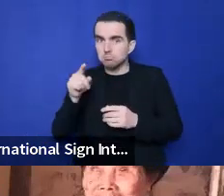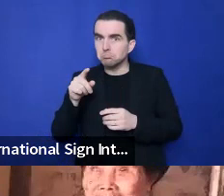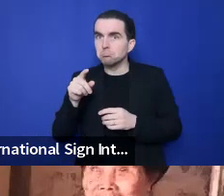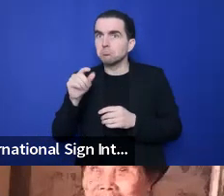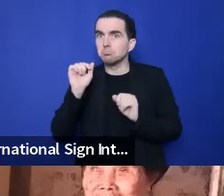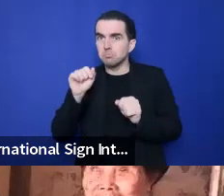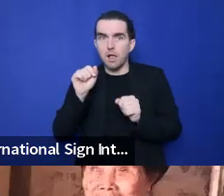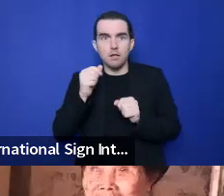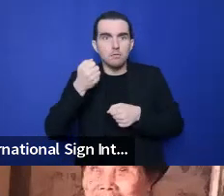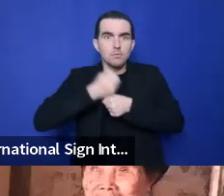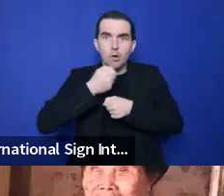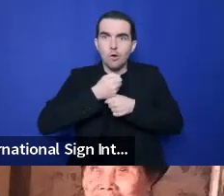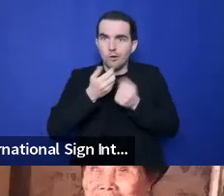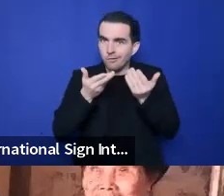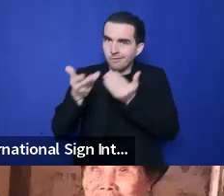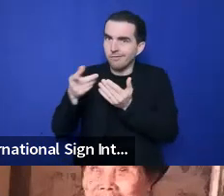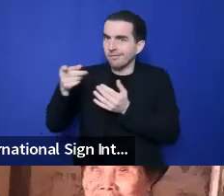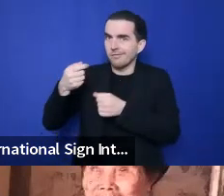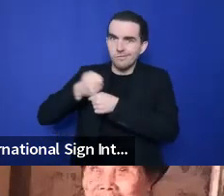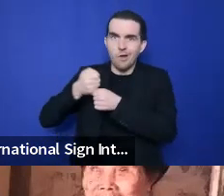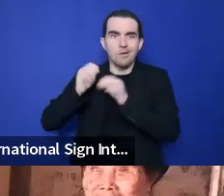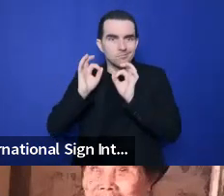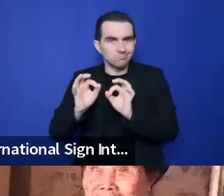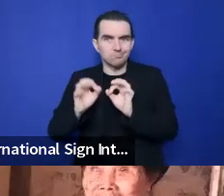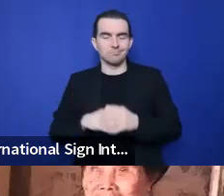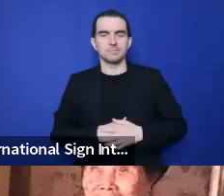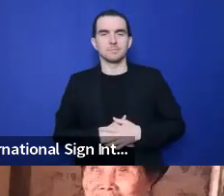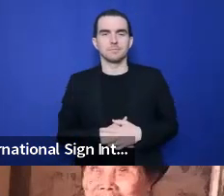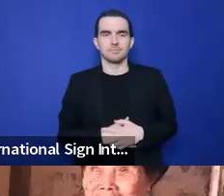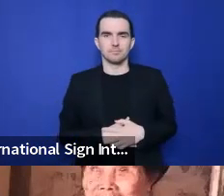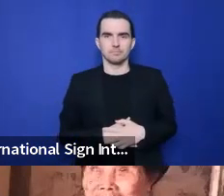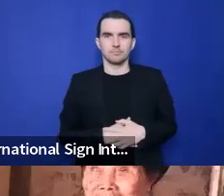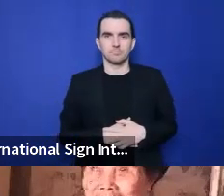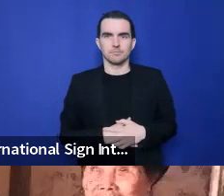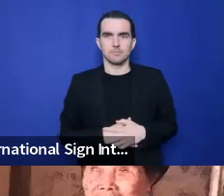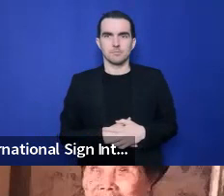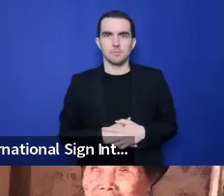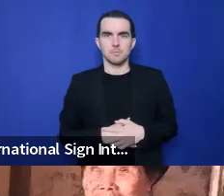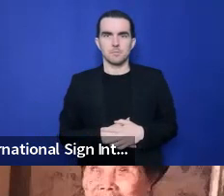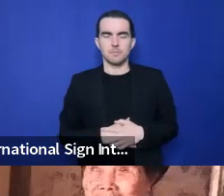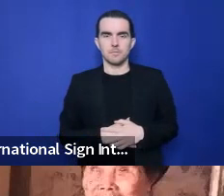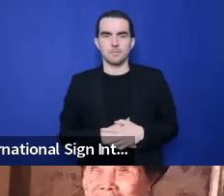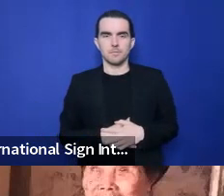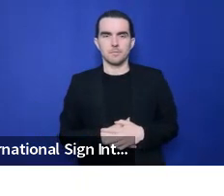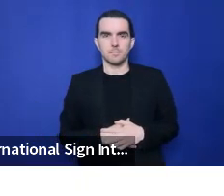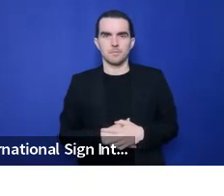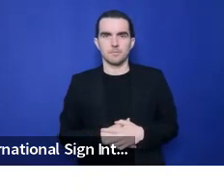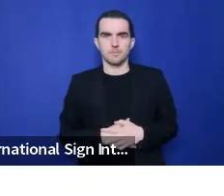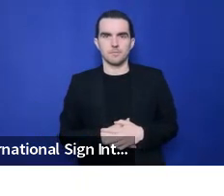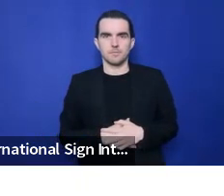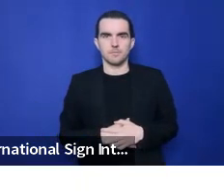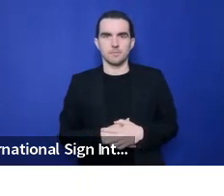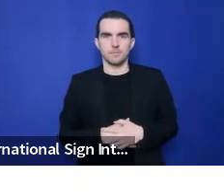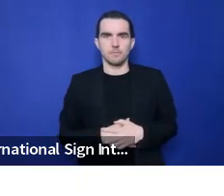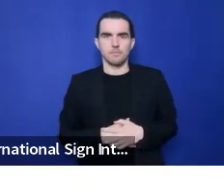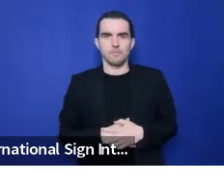services, especially sharing techniques, because older people are not eligible for livelihood training in Vietnam. And then for healthy aging,